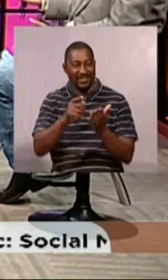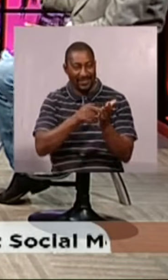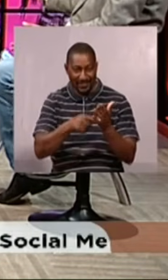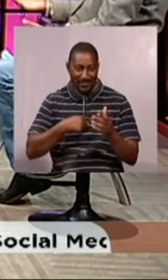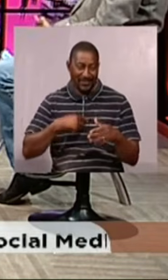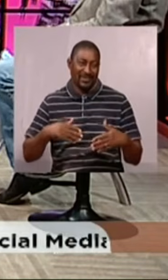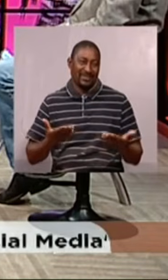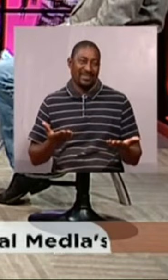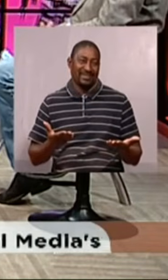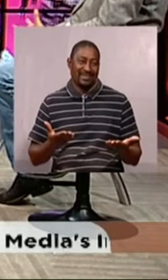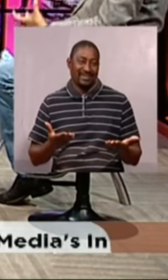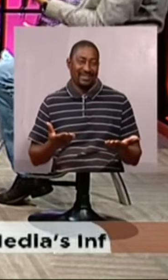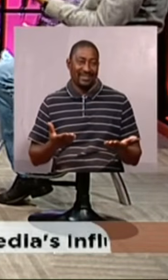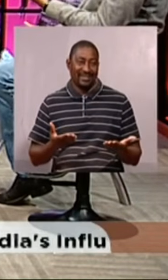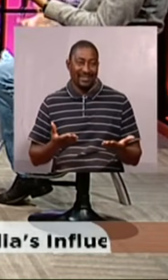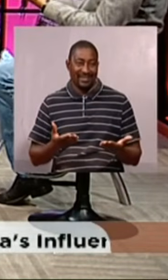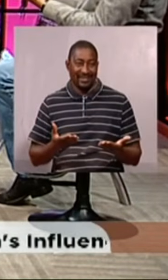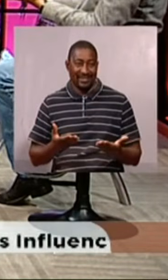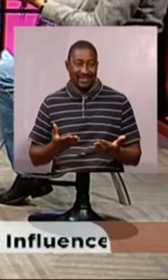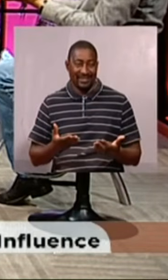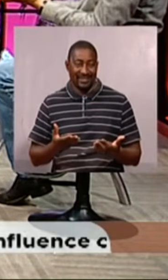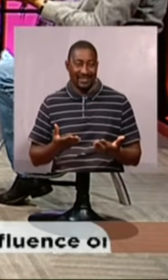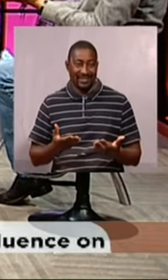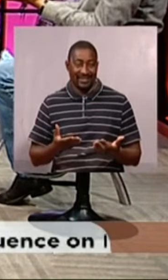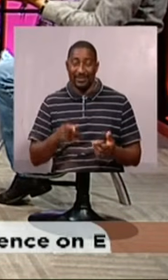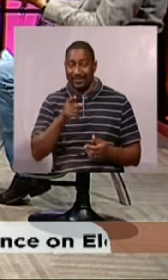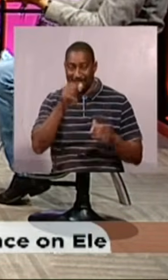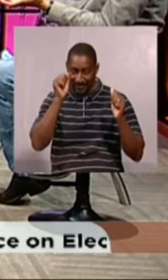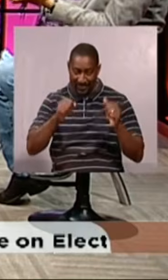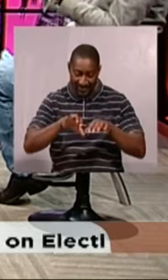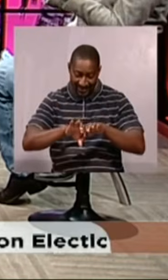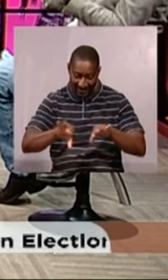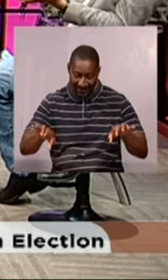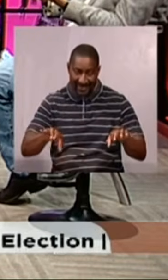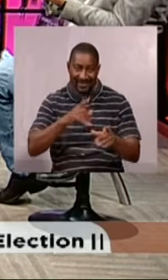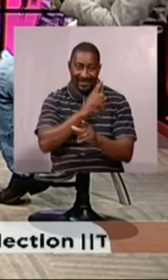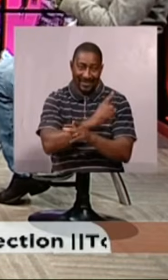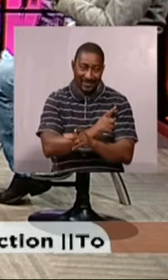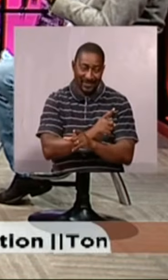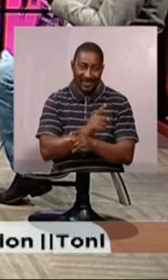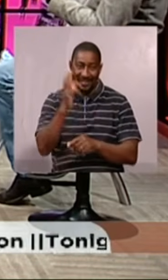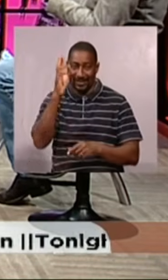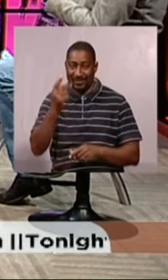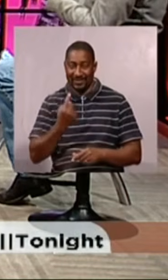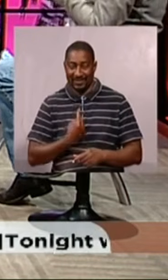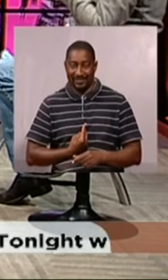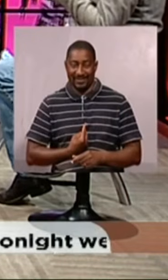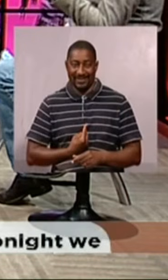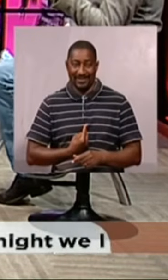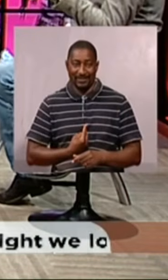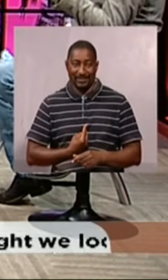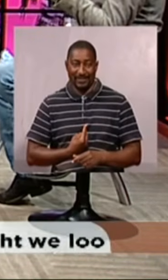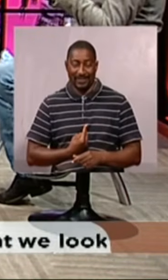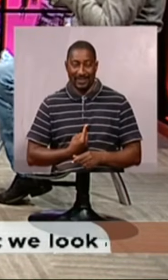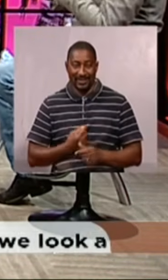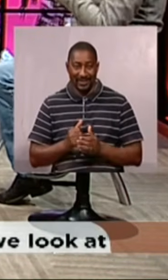myself from... You have to separate state from the person. Yes. And I know our late president did a great job of that on